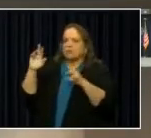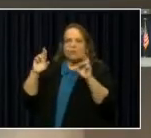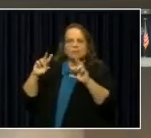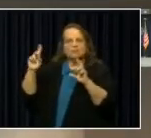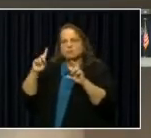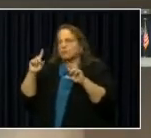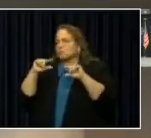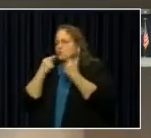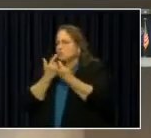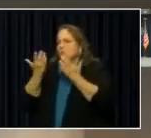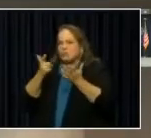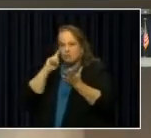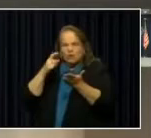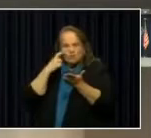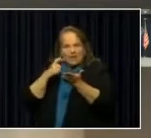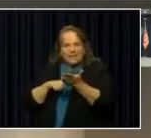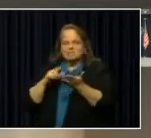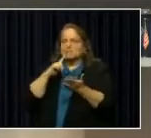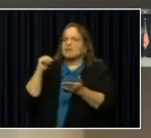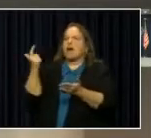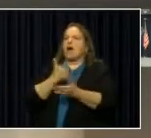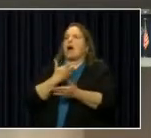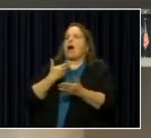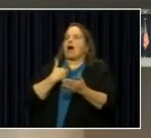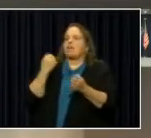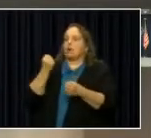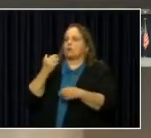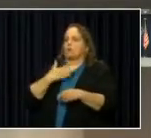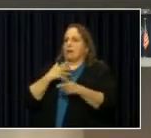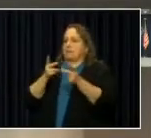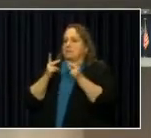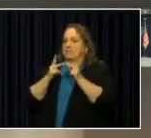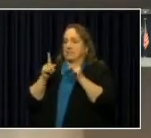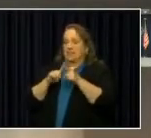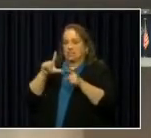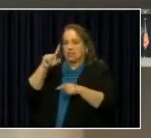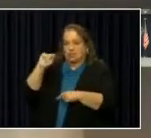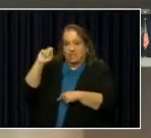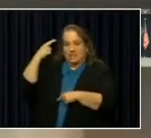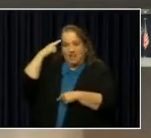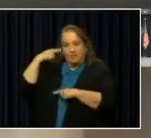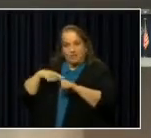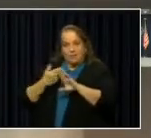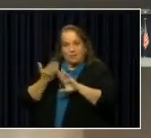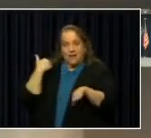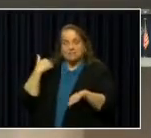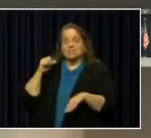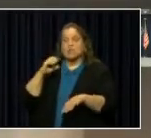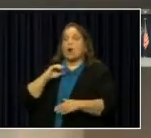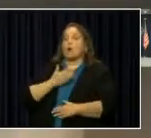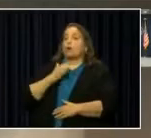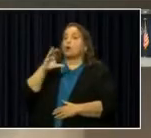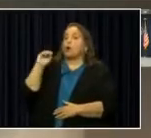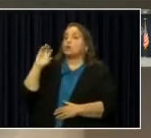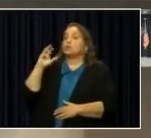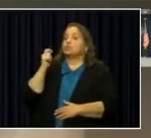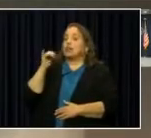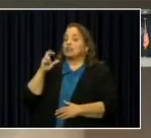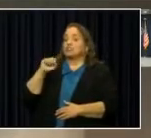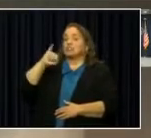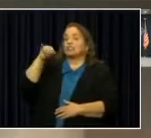that you might recognize because they have all held my position as Lieutenant Governor in the past. So our co-chairs are